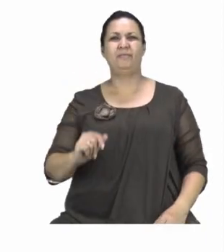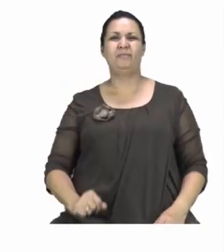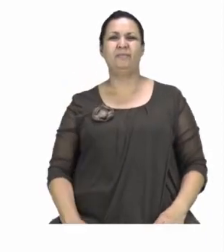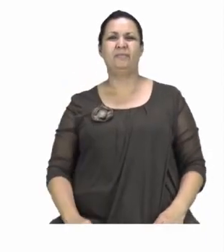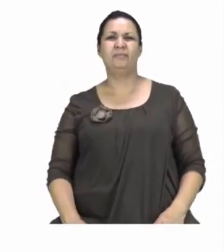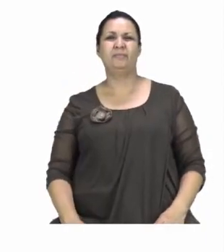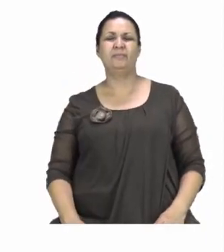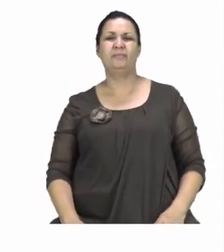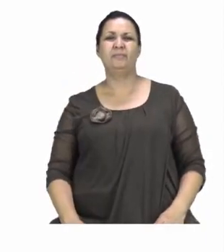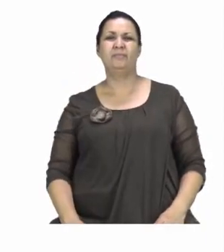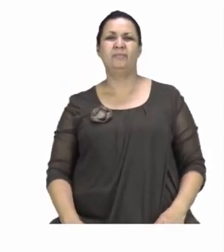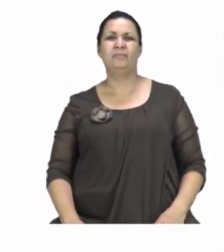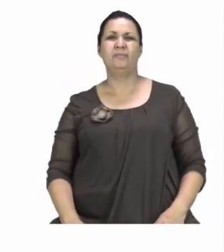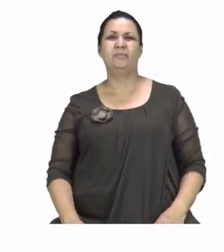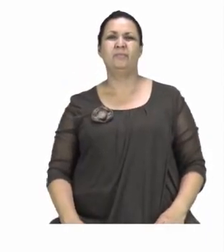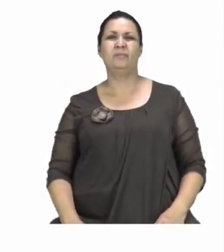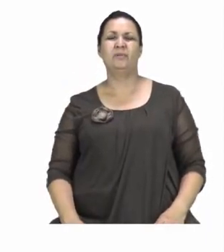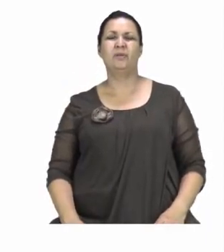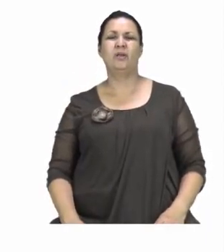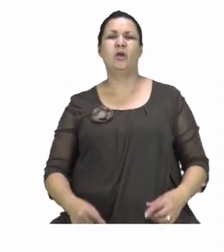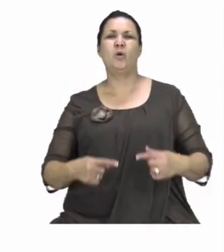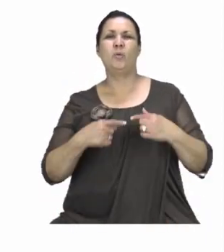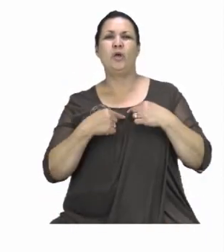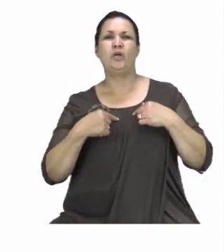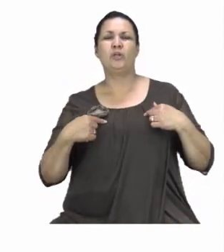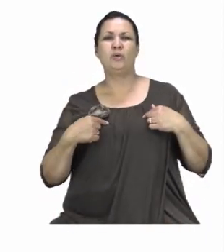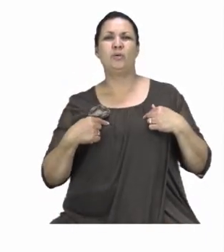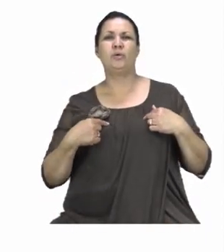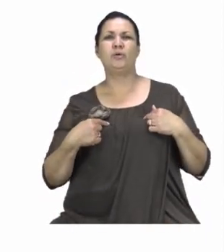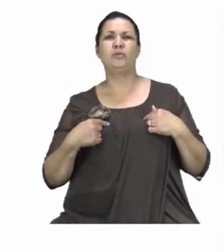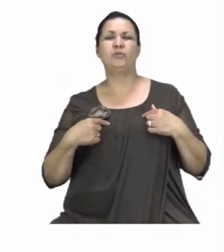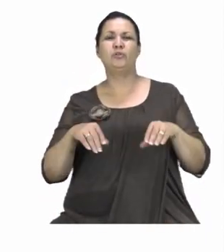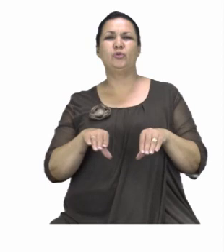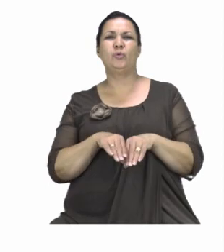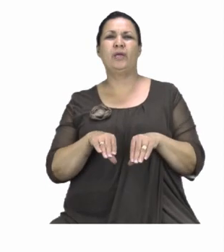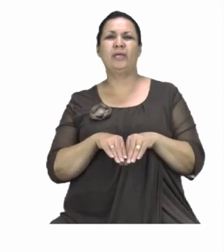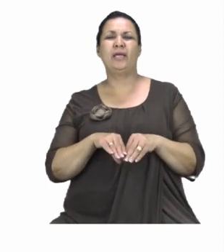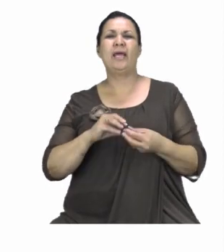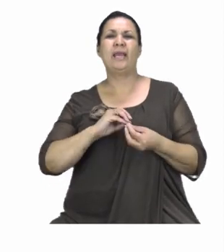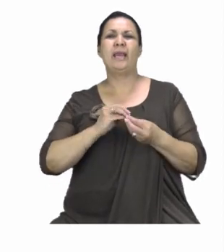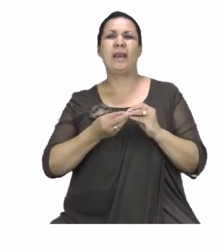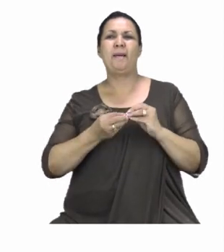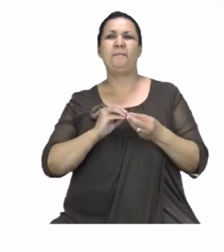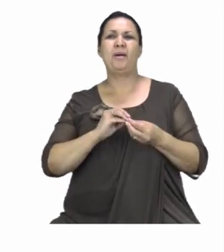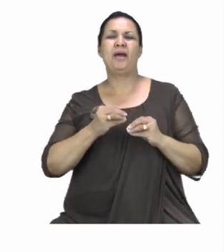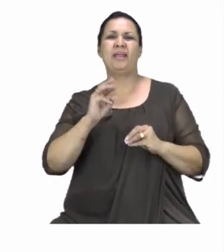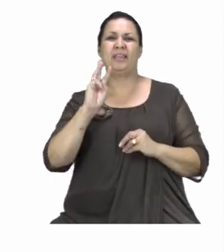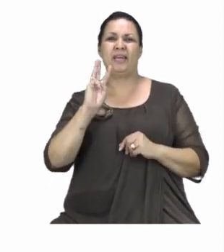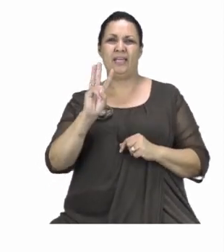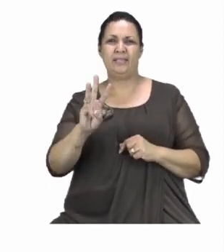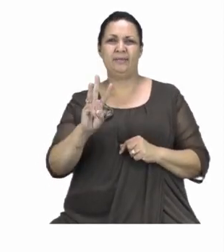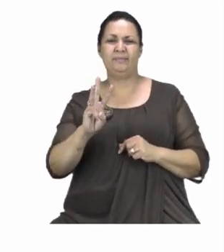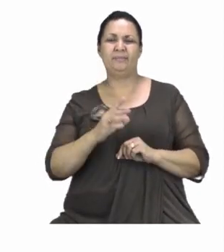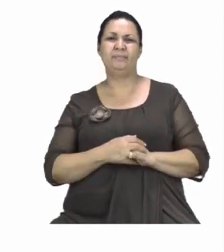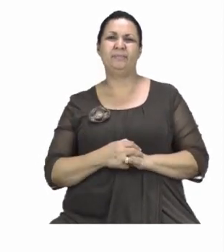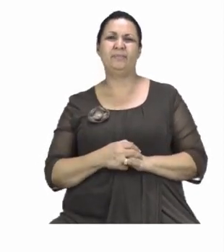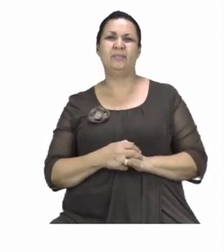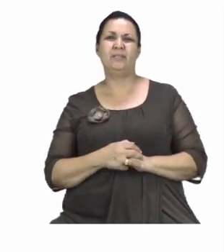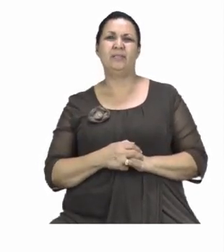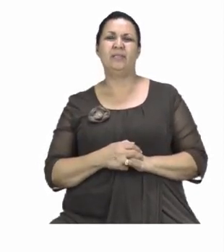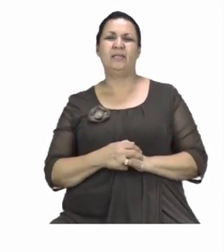On page 5, we are going to be doing the number 3. Everybody,